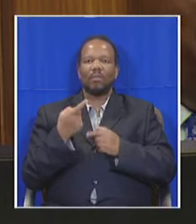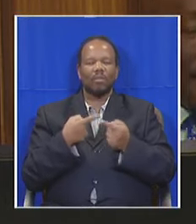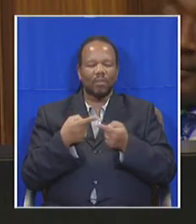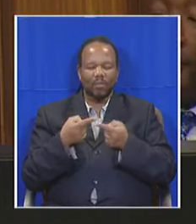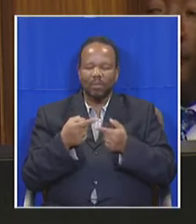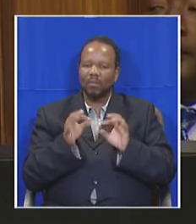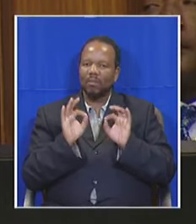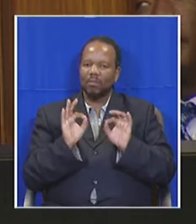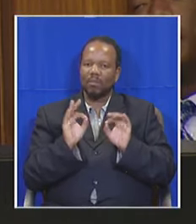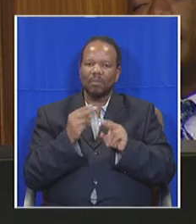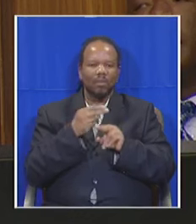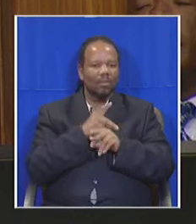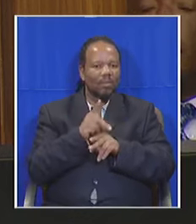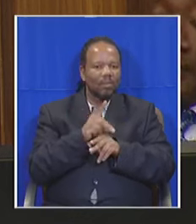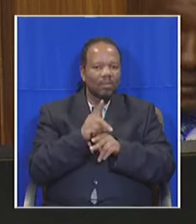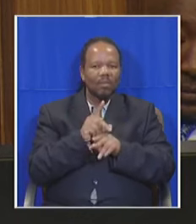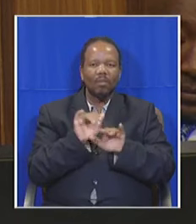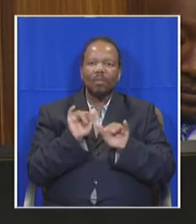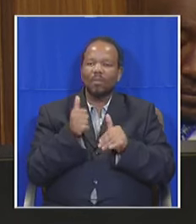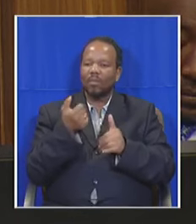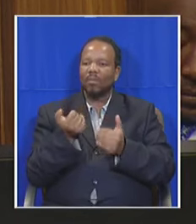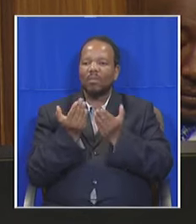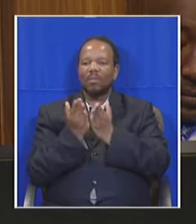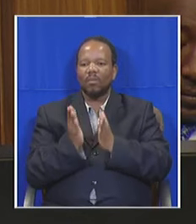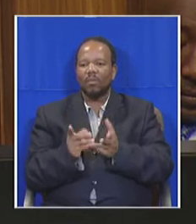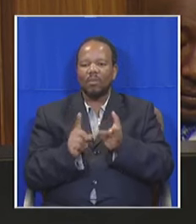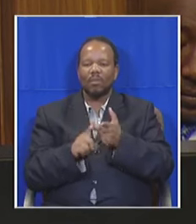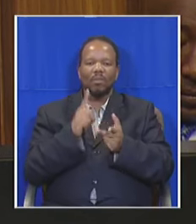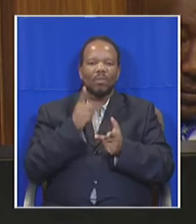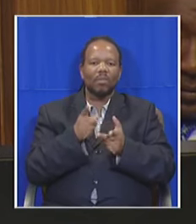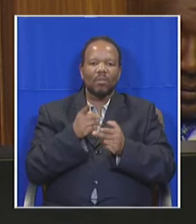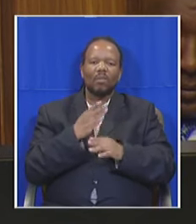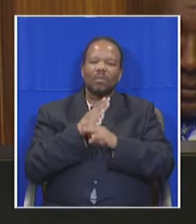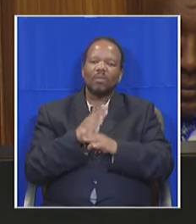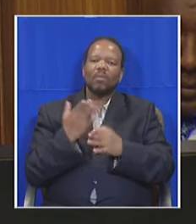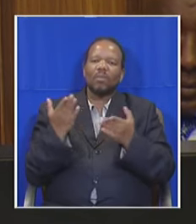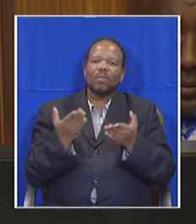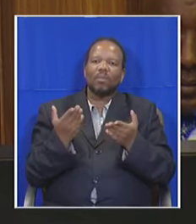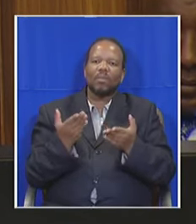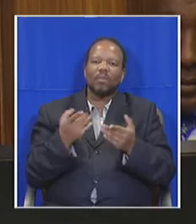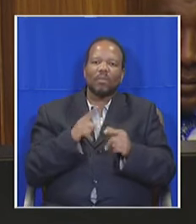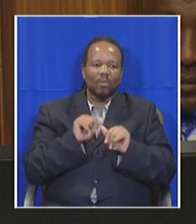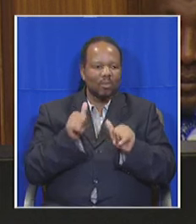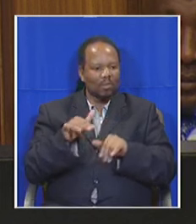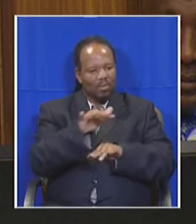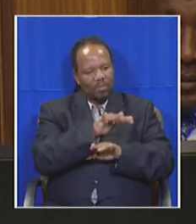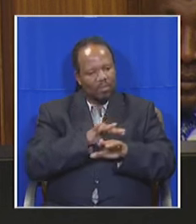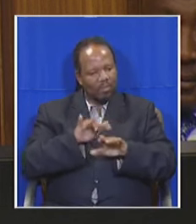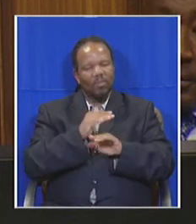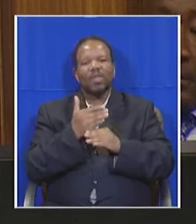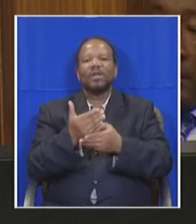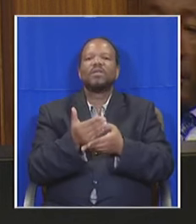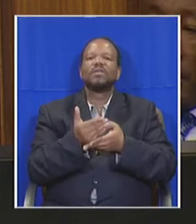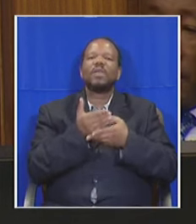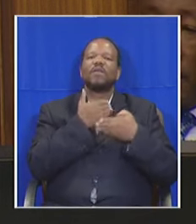and measures on how to protect learners and teachers at our schools so as to make schools conducive for proper and safe teaching